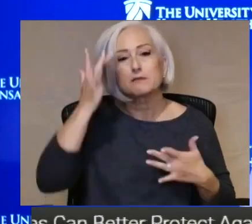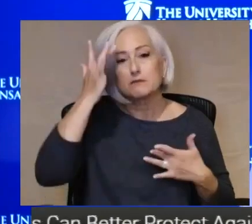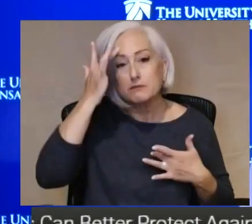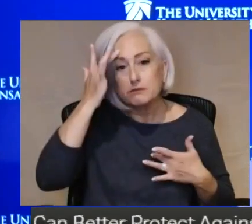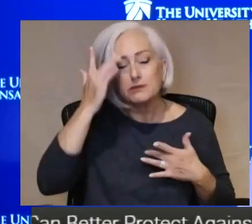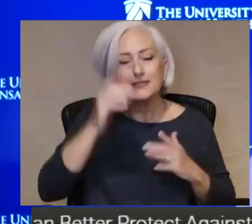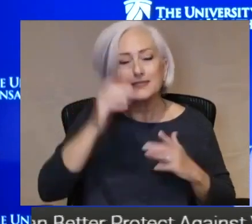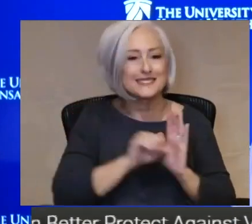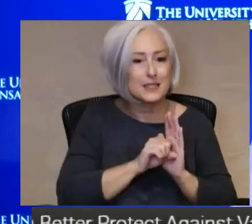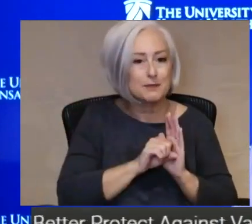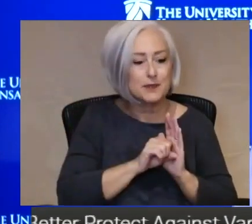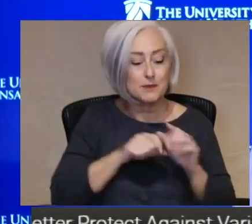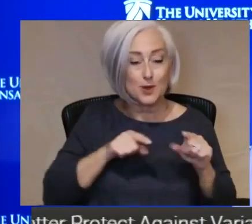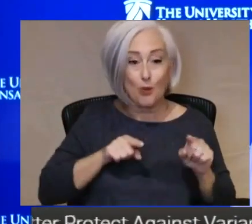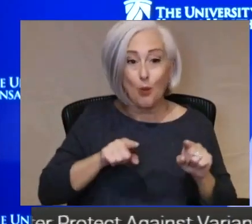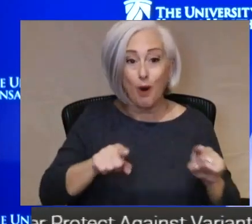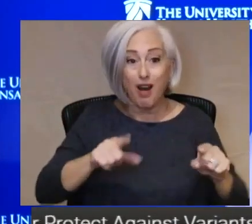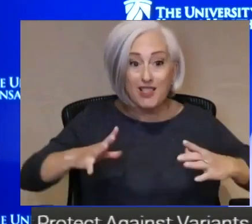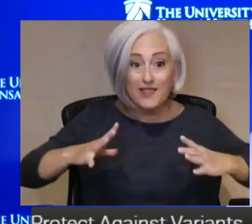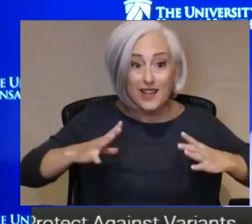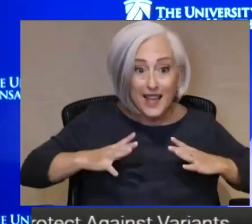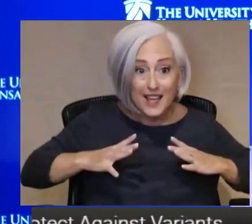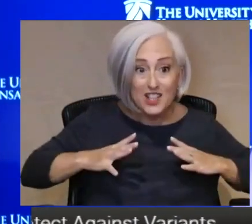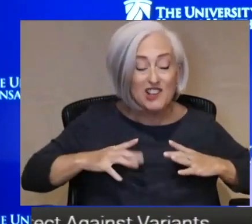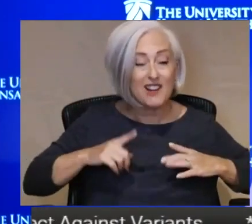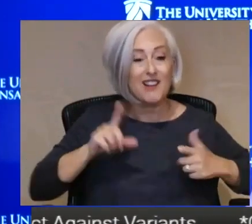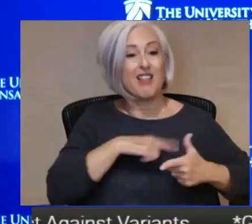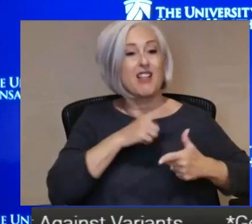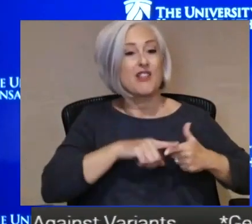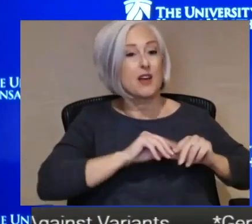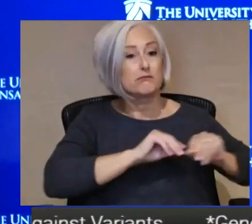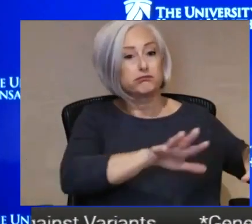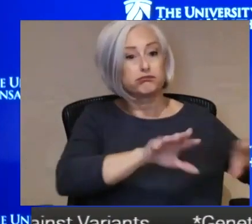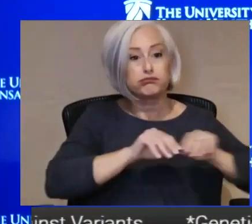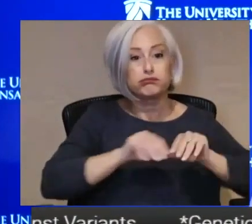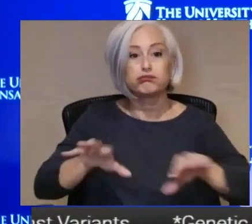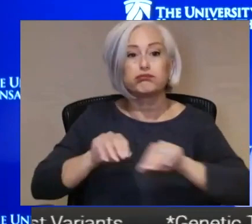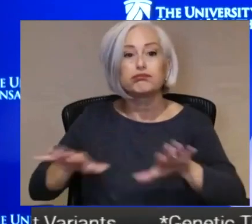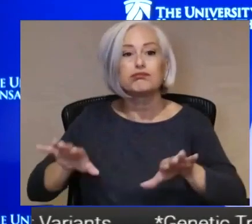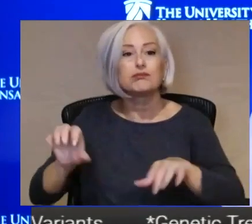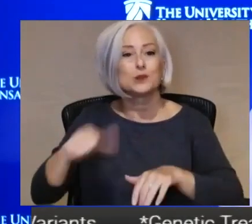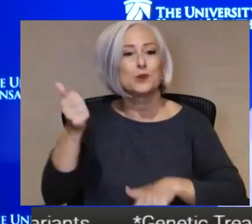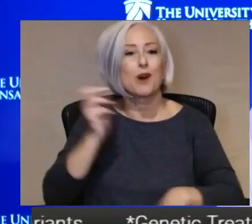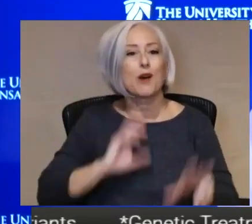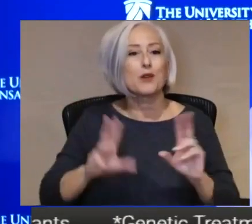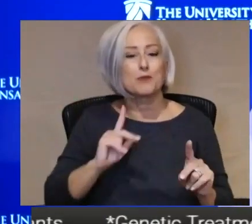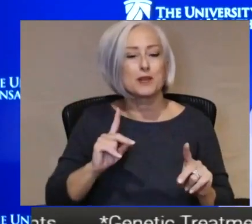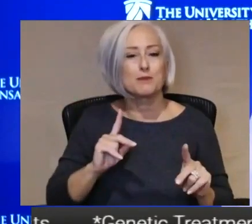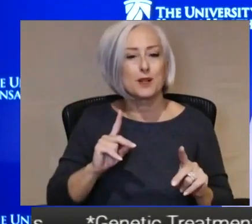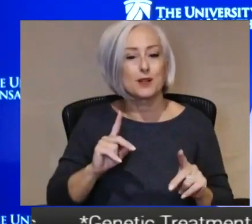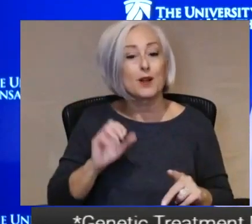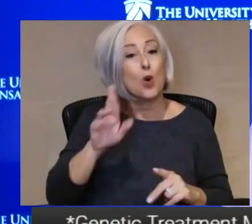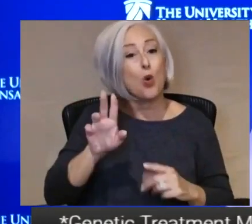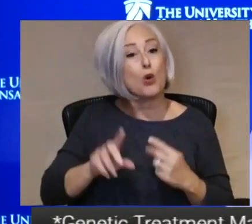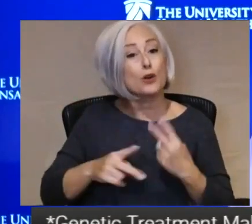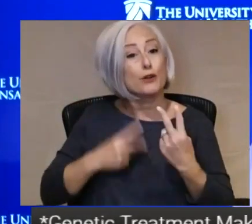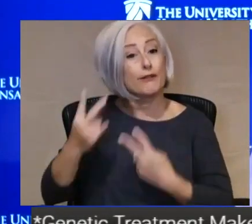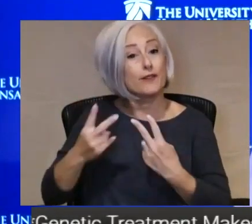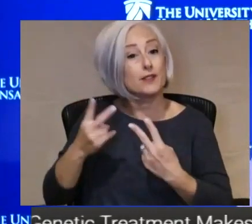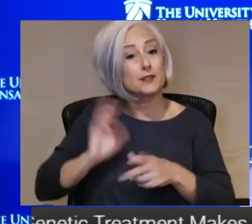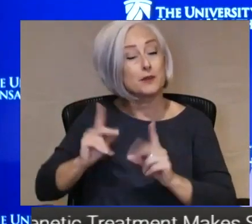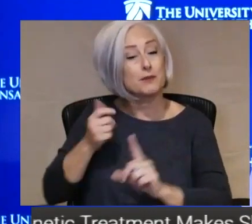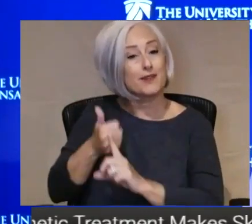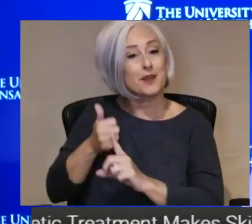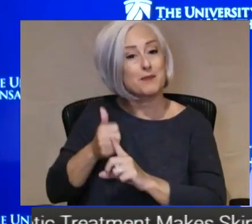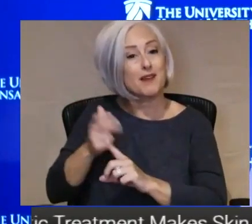other people that may be more at risk, especially if you're going to visit them and things of that nature. So I think wearing the mask inside the terminal and